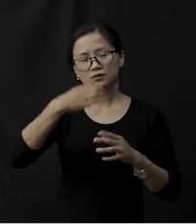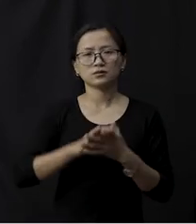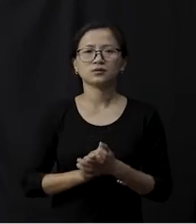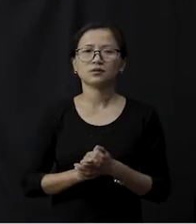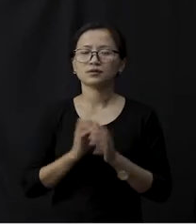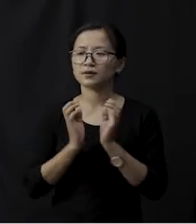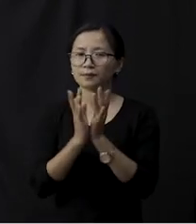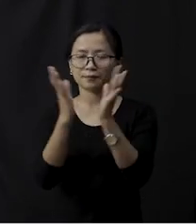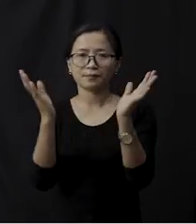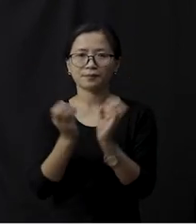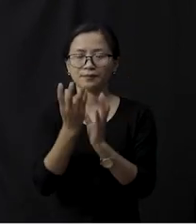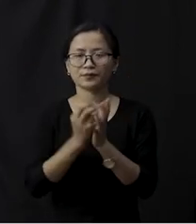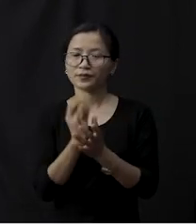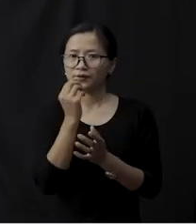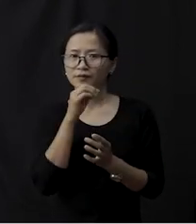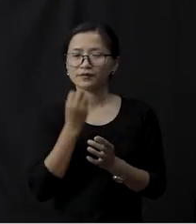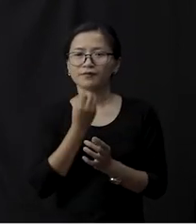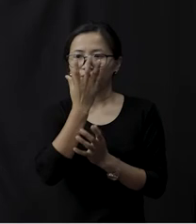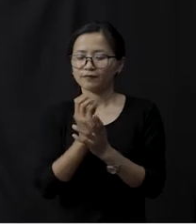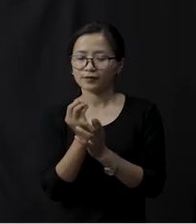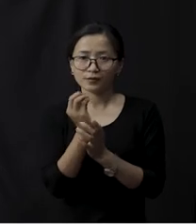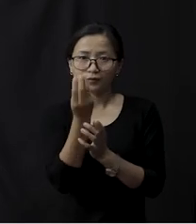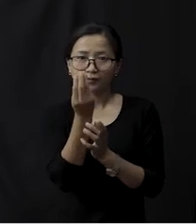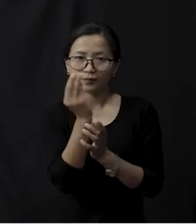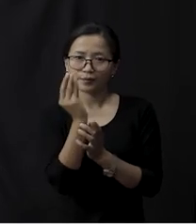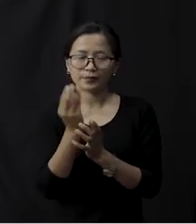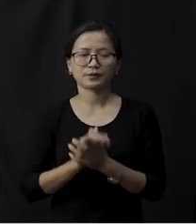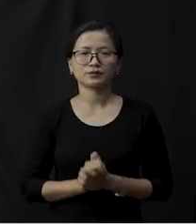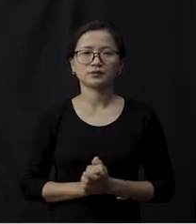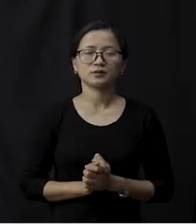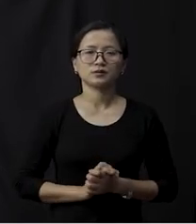fruits, and the bud. Okay?